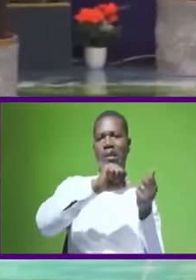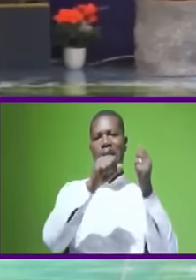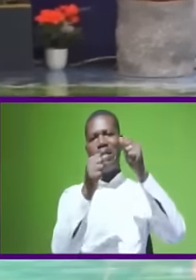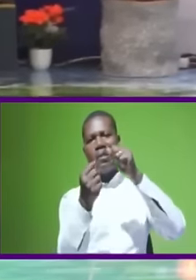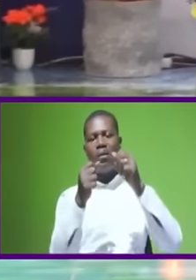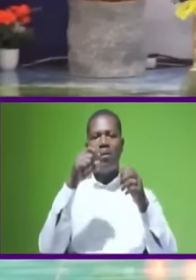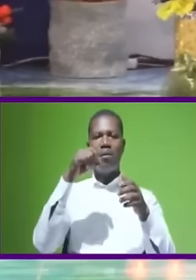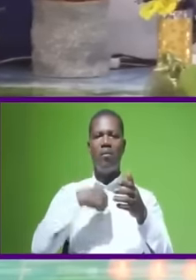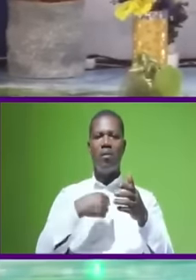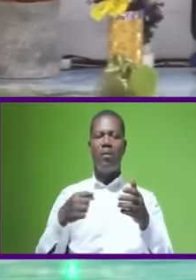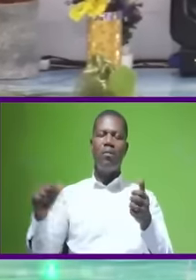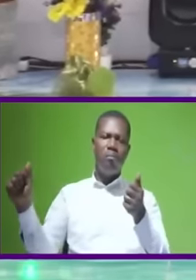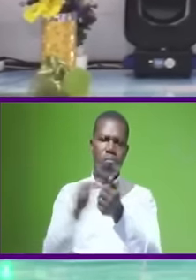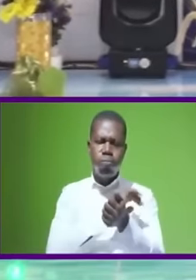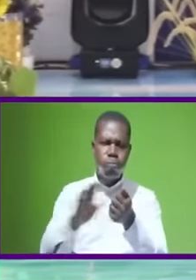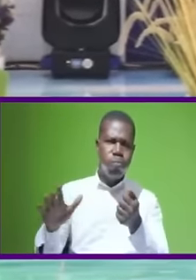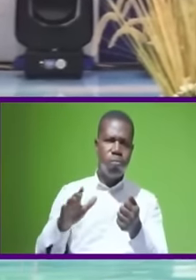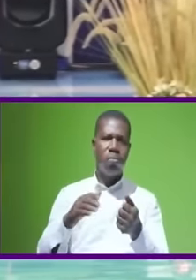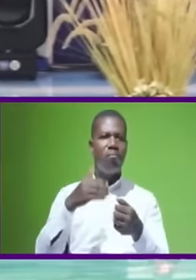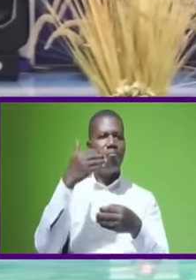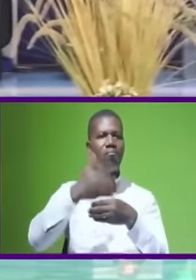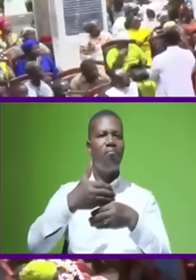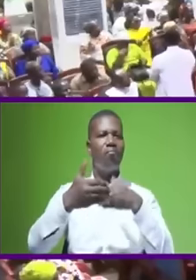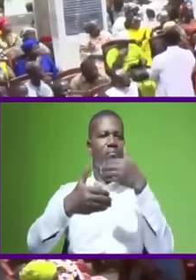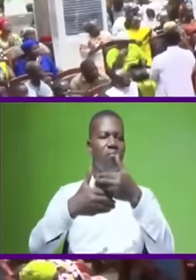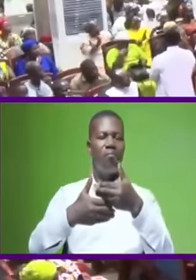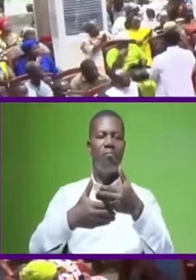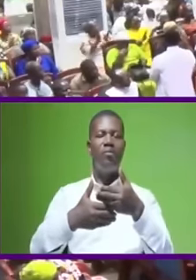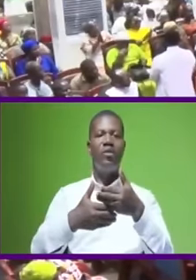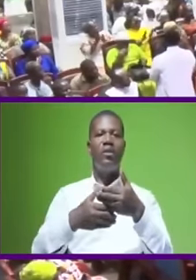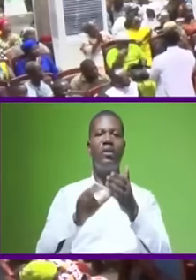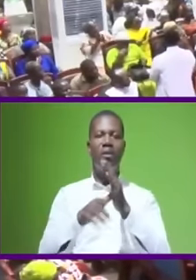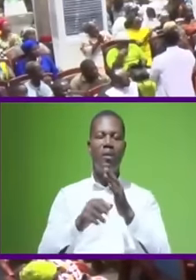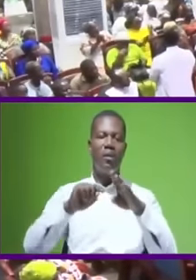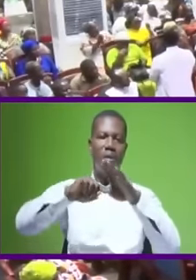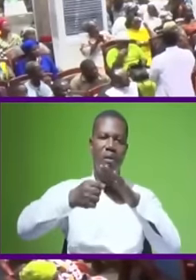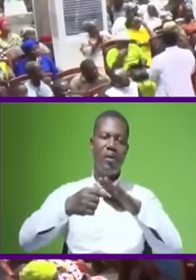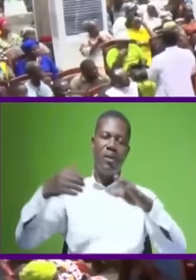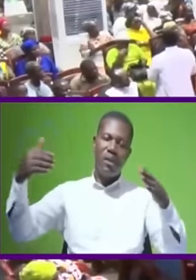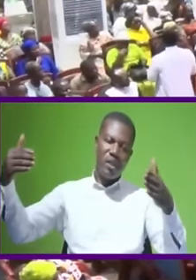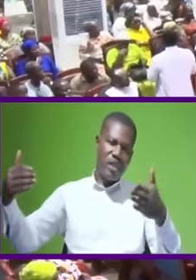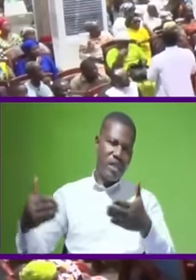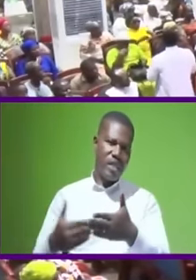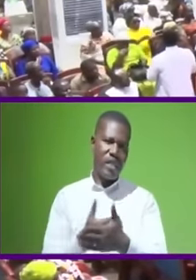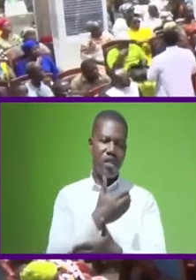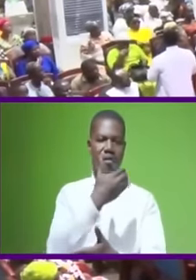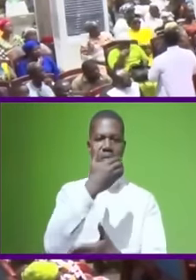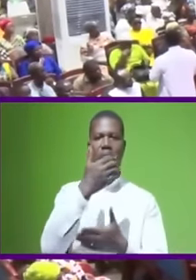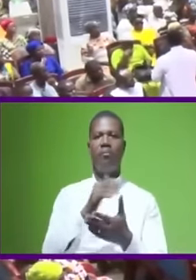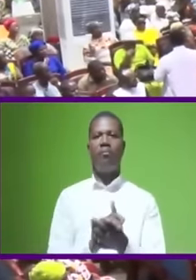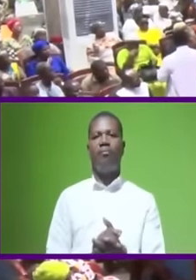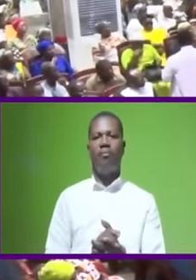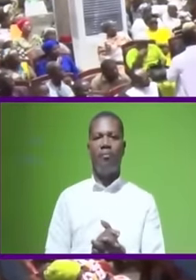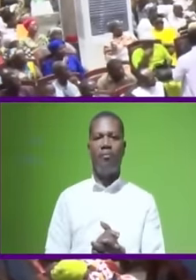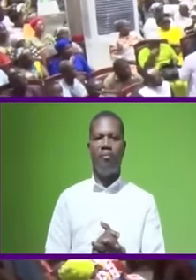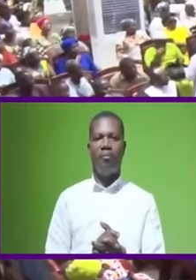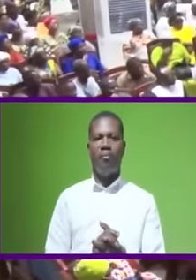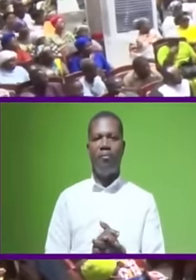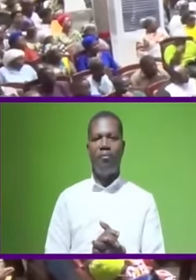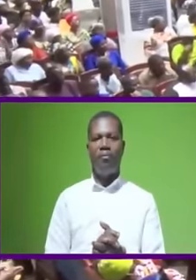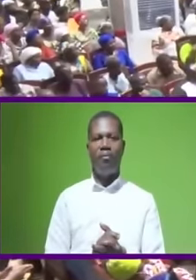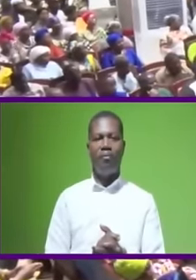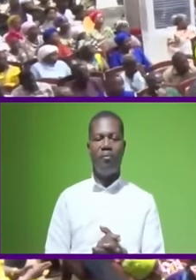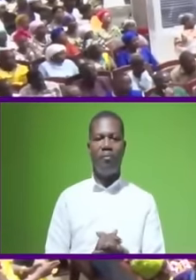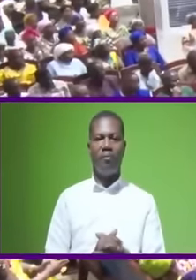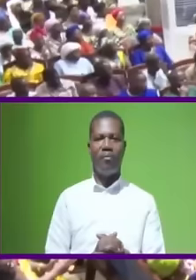fofro. So with a straight foundation, why should the block's lid be crooked? No, then you have to take it